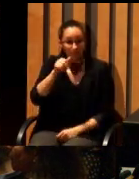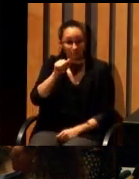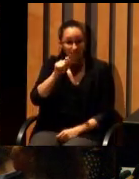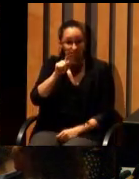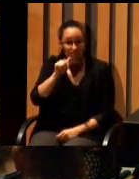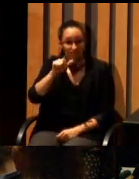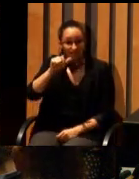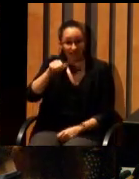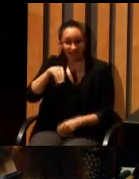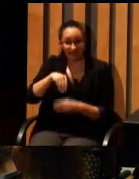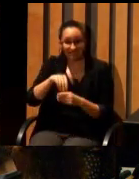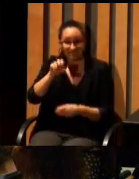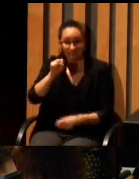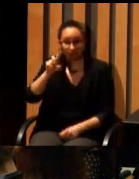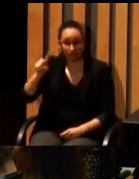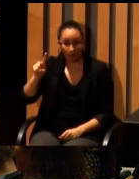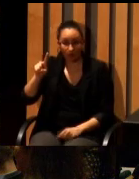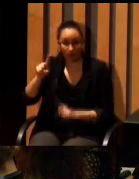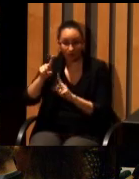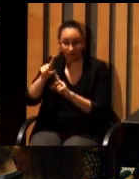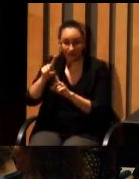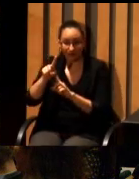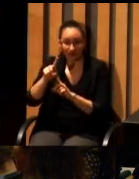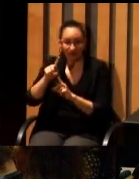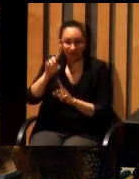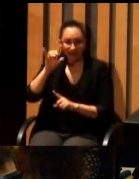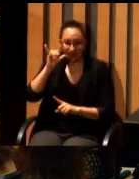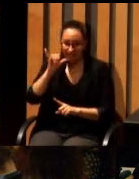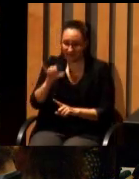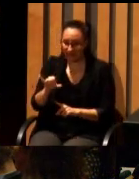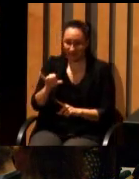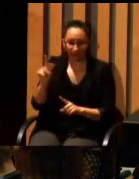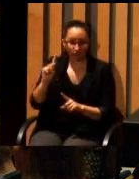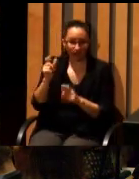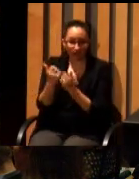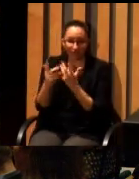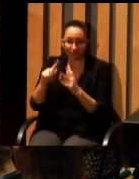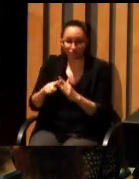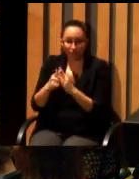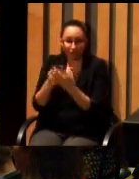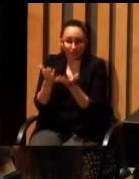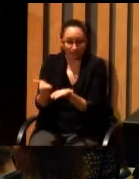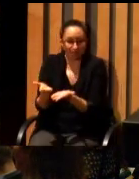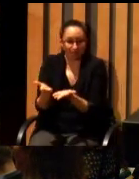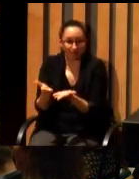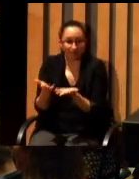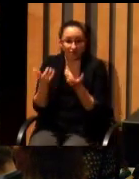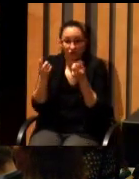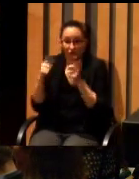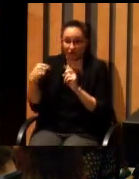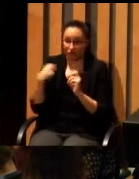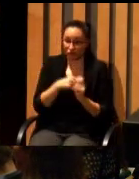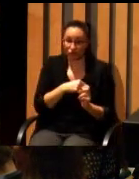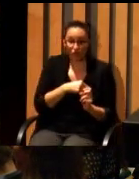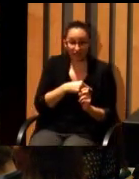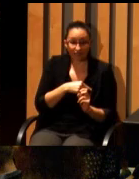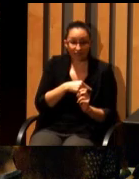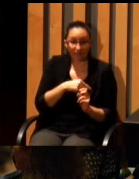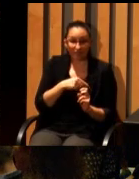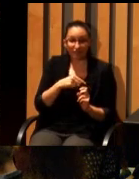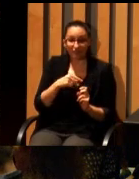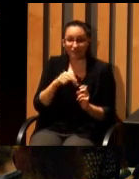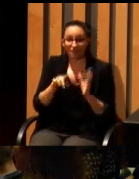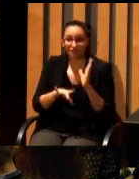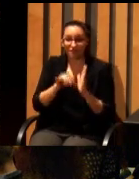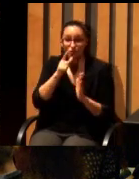of everything, Peshla. When we find out what is the Badlands